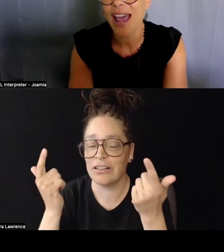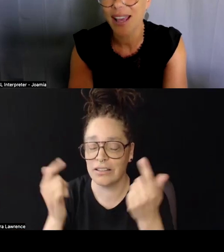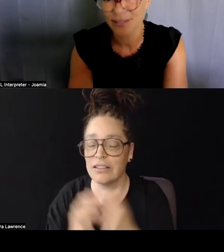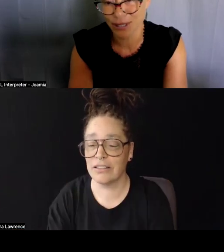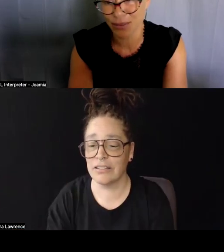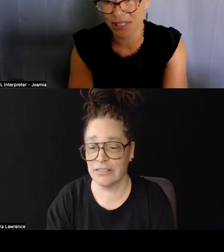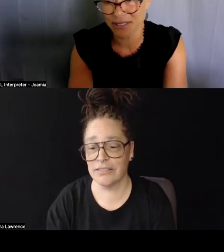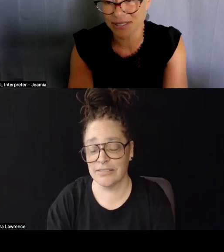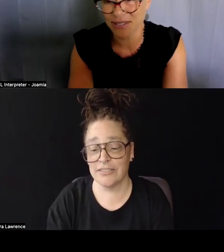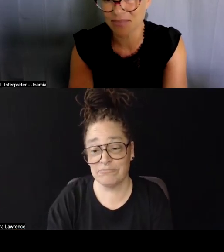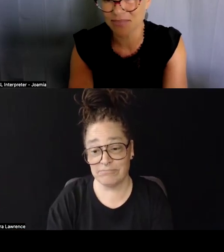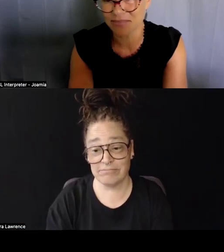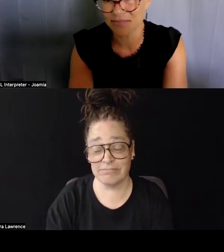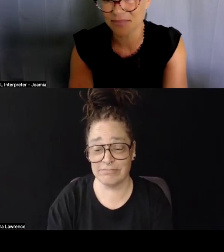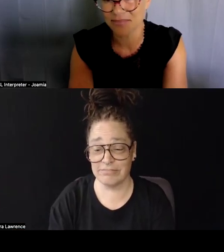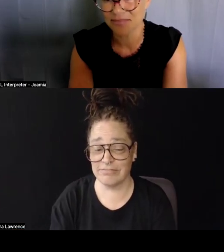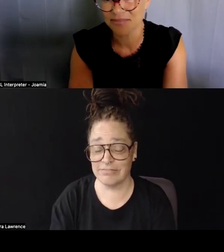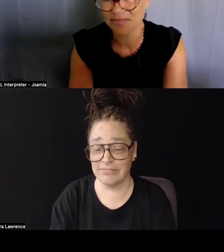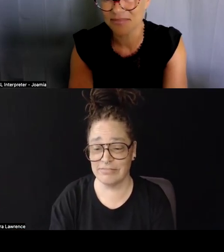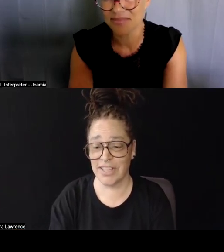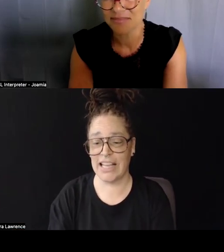for everyone.